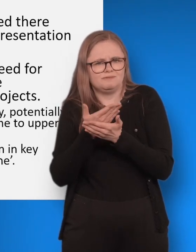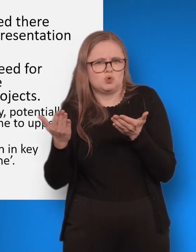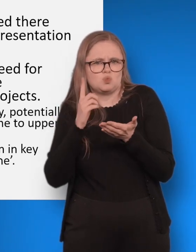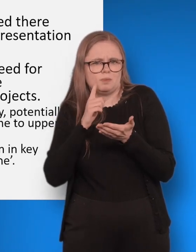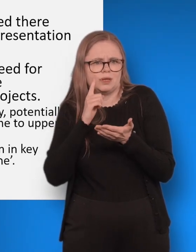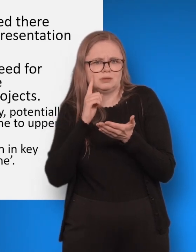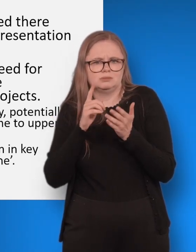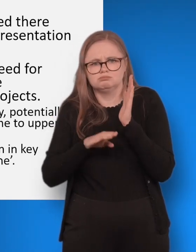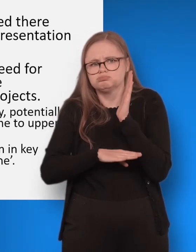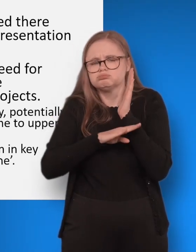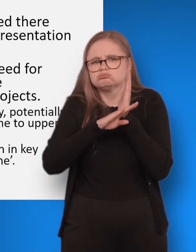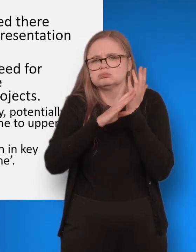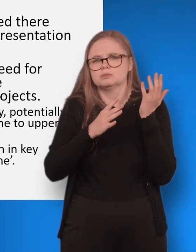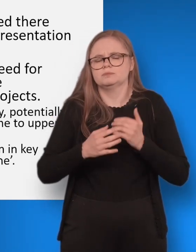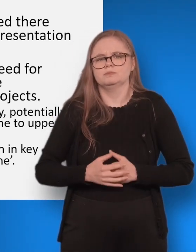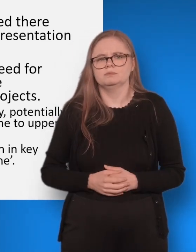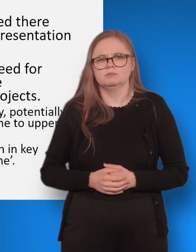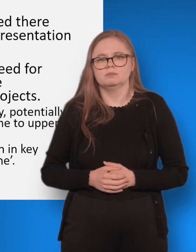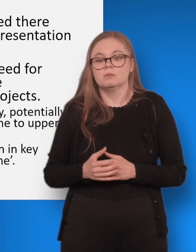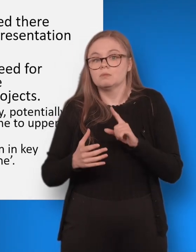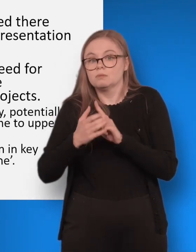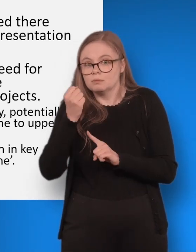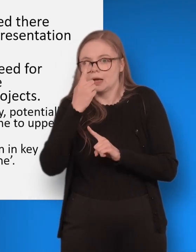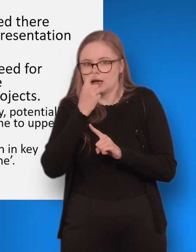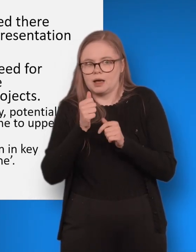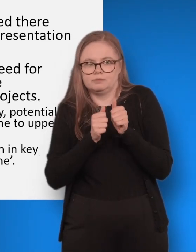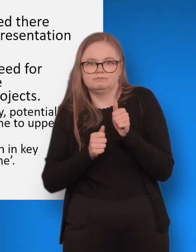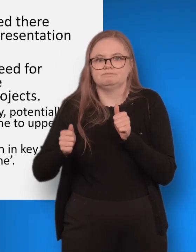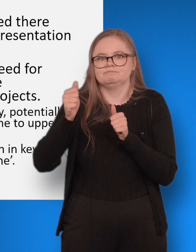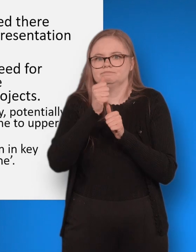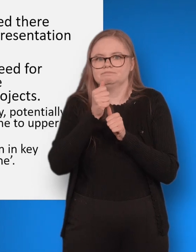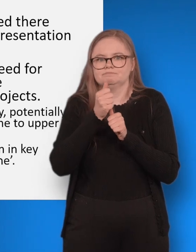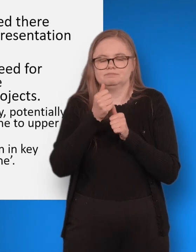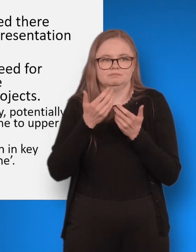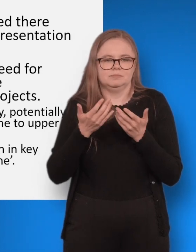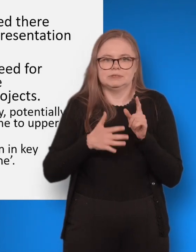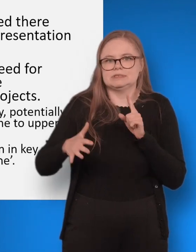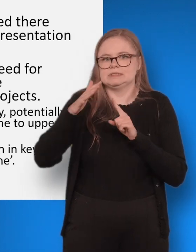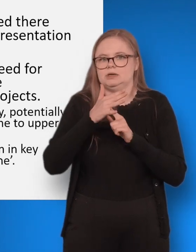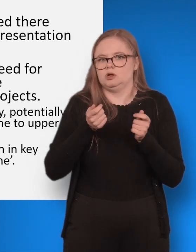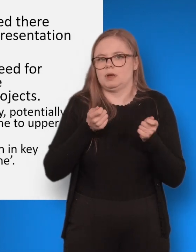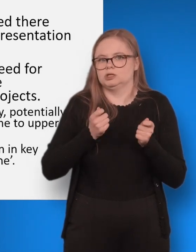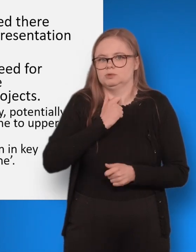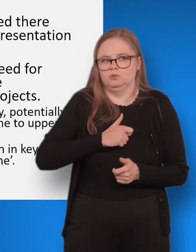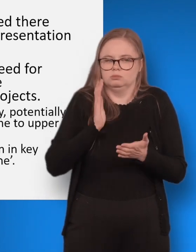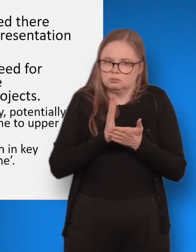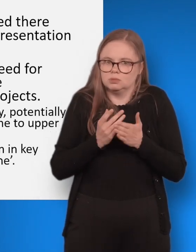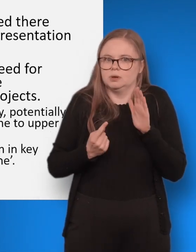workplace. That can be a stepping stone to upper management positions. This is even more